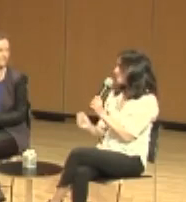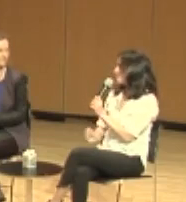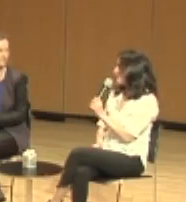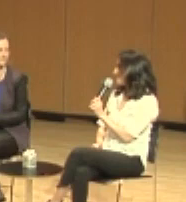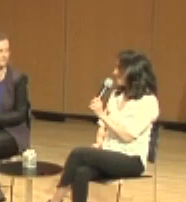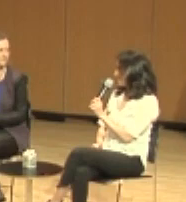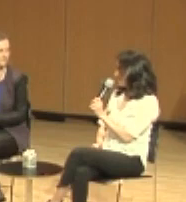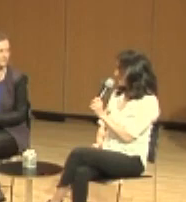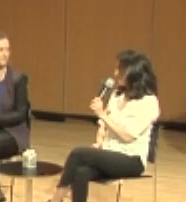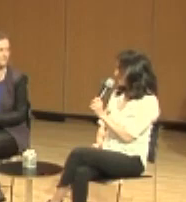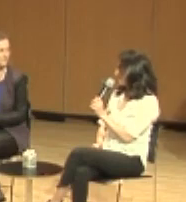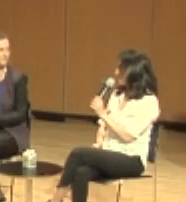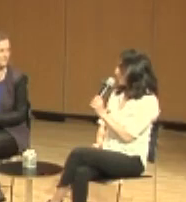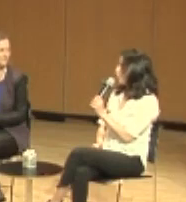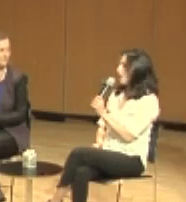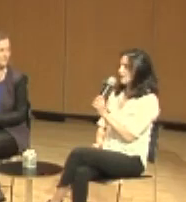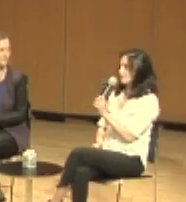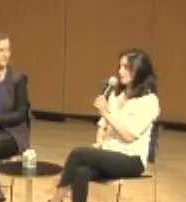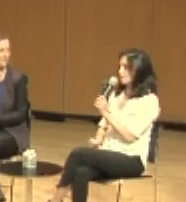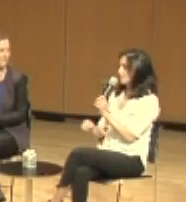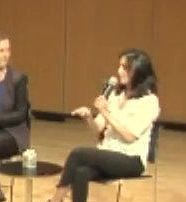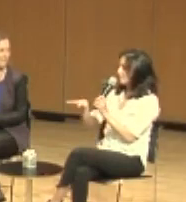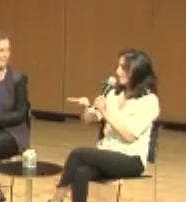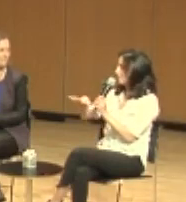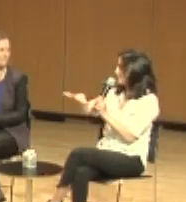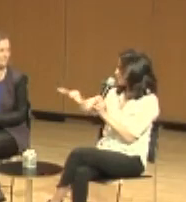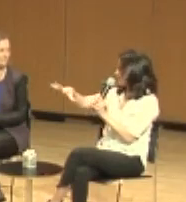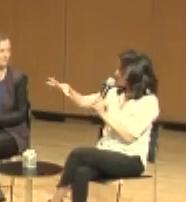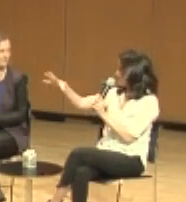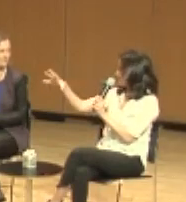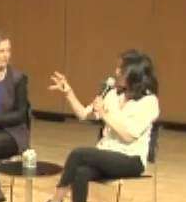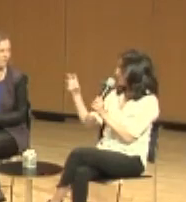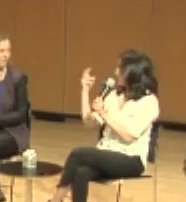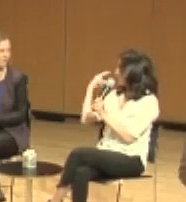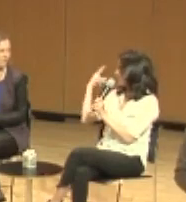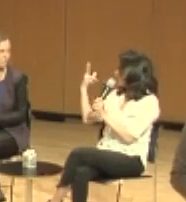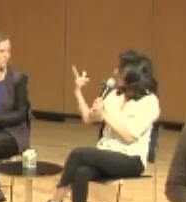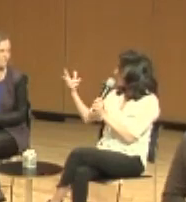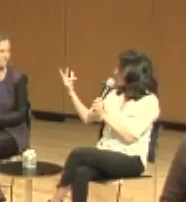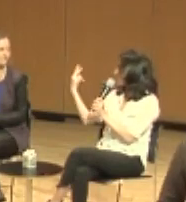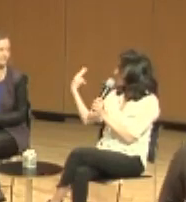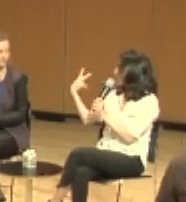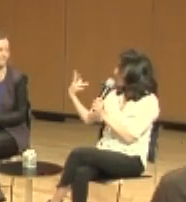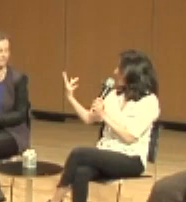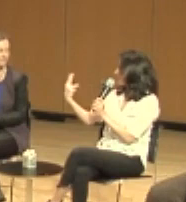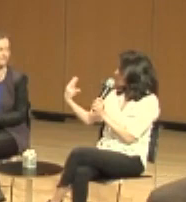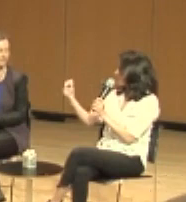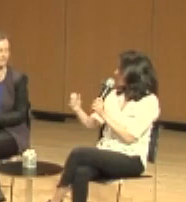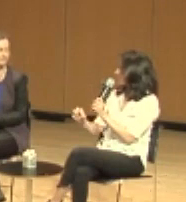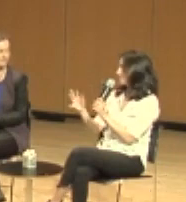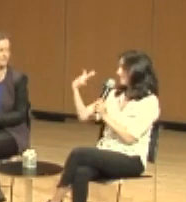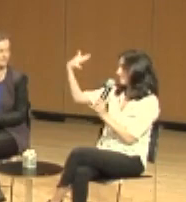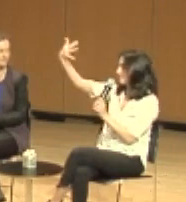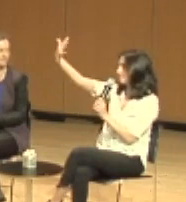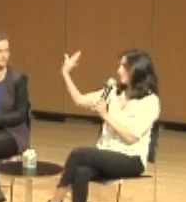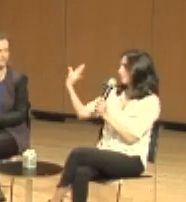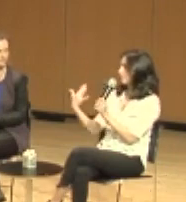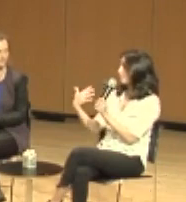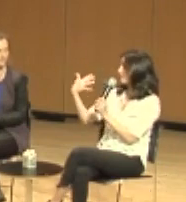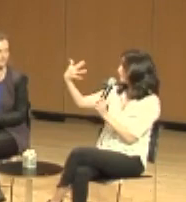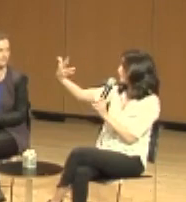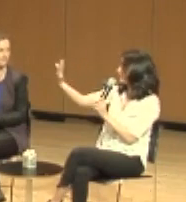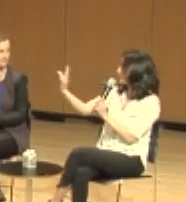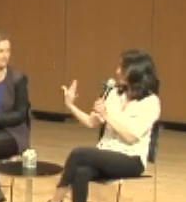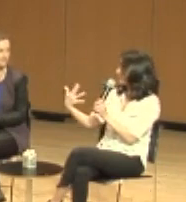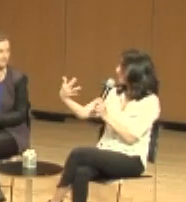into their ears while obliterating all of the noise around it to create the sense of